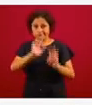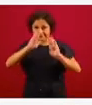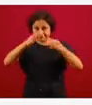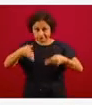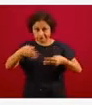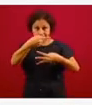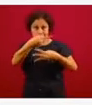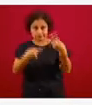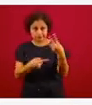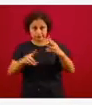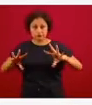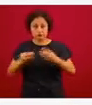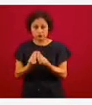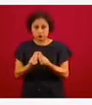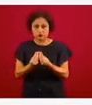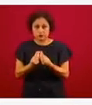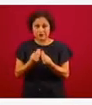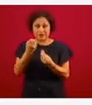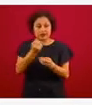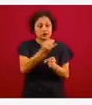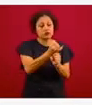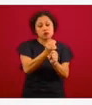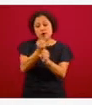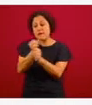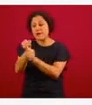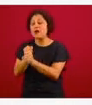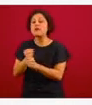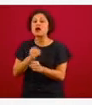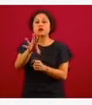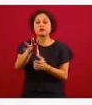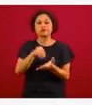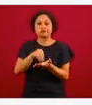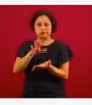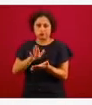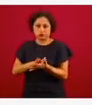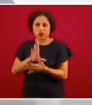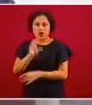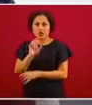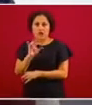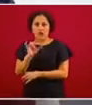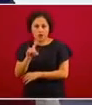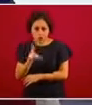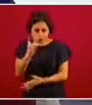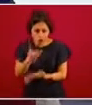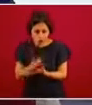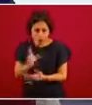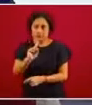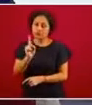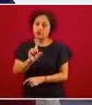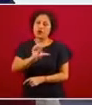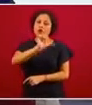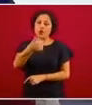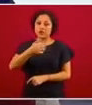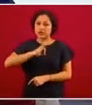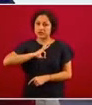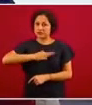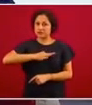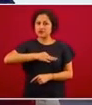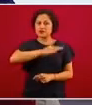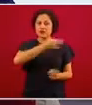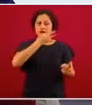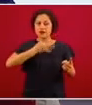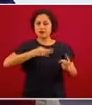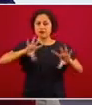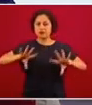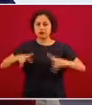25,377. We have different kinds of units, general hospitals, specialized clinics, etc. They